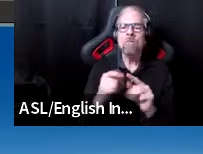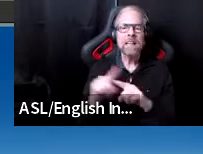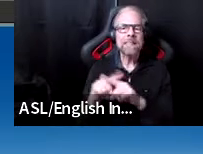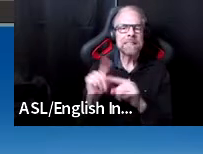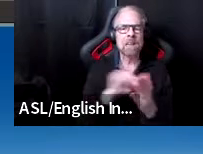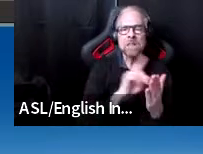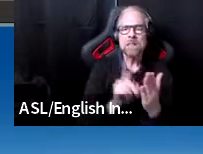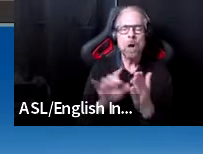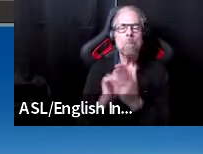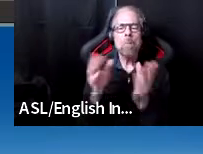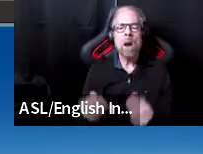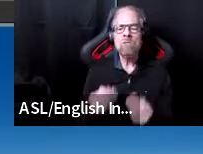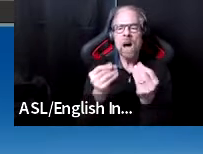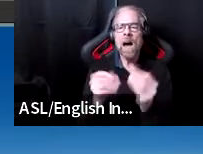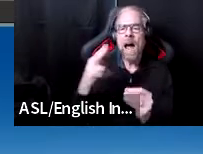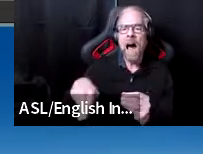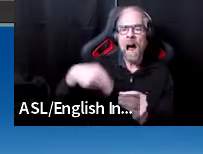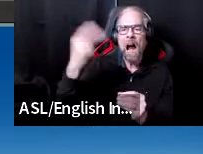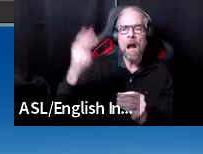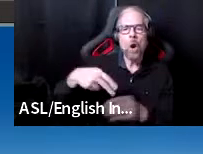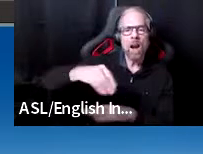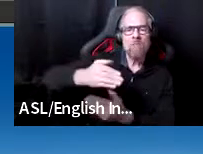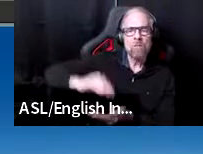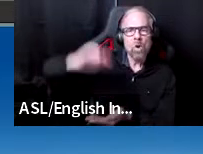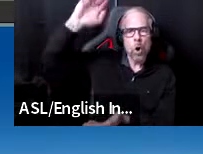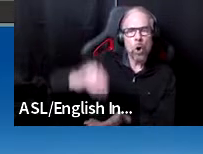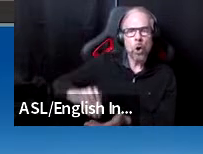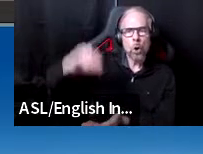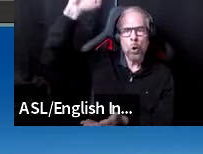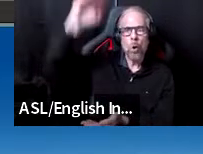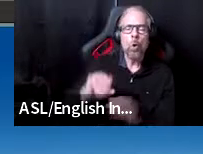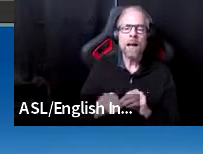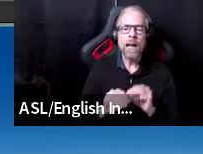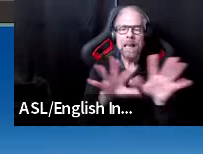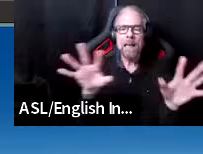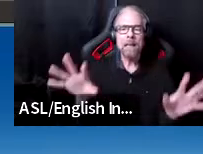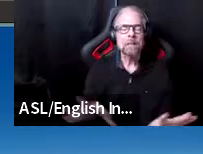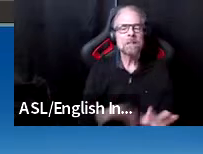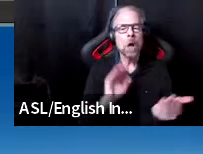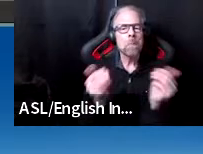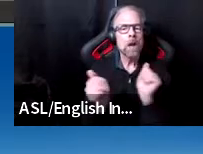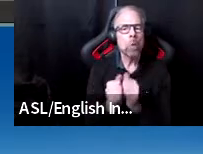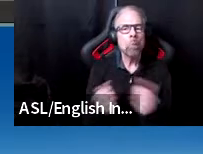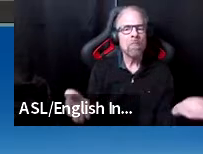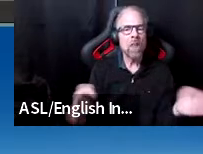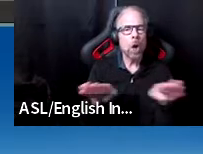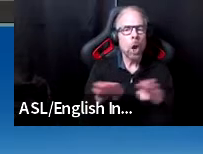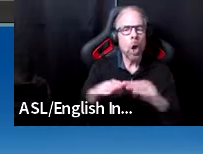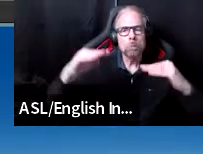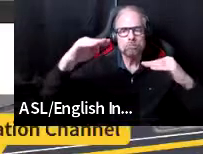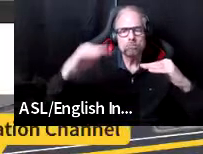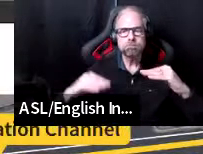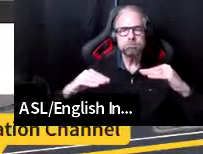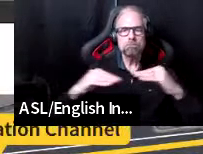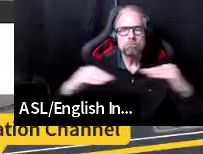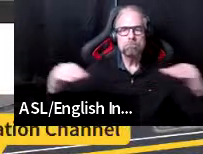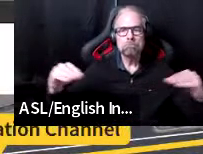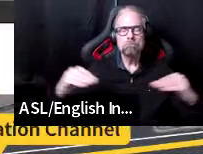provide a higher vertical navigation clearance than the existing bridge in the closed position. Next slide.